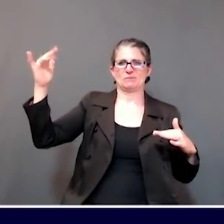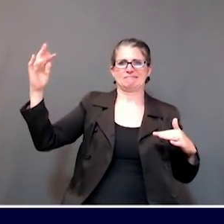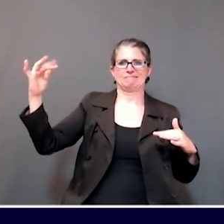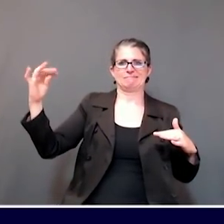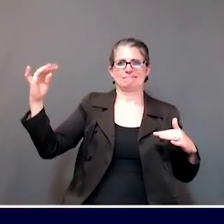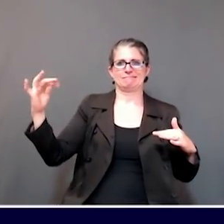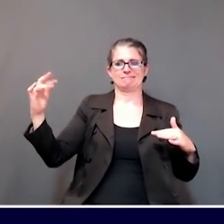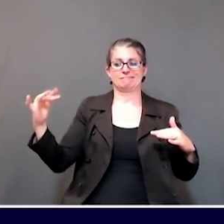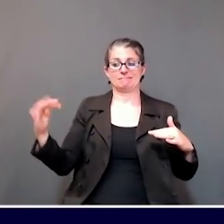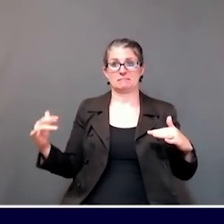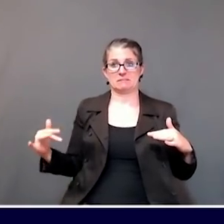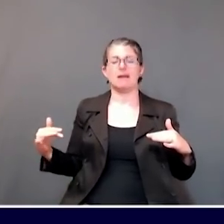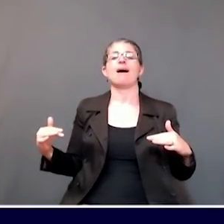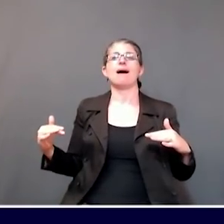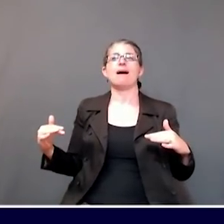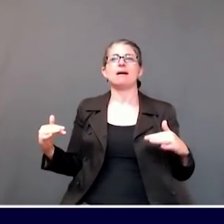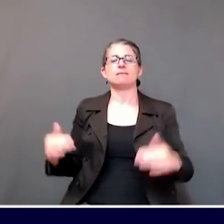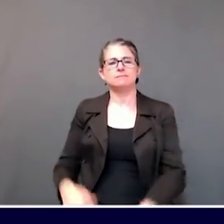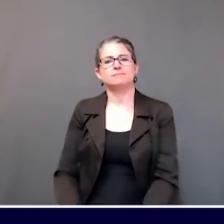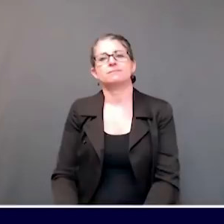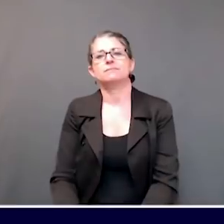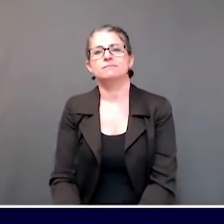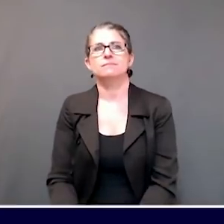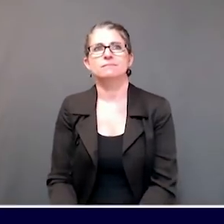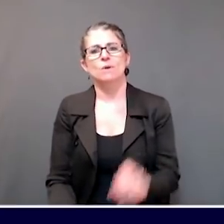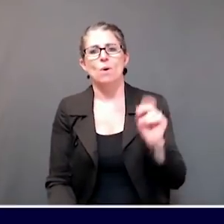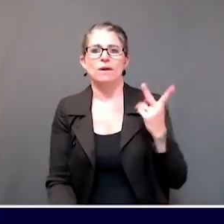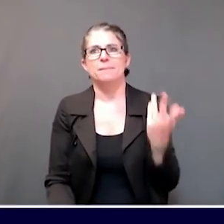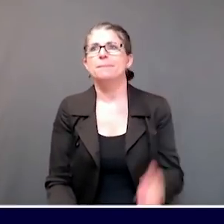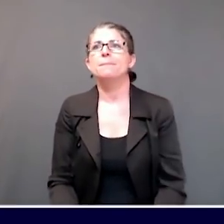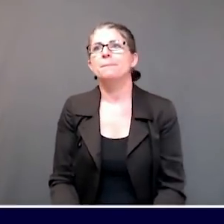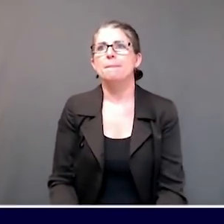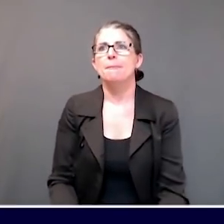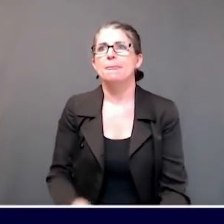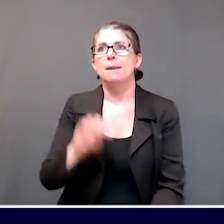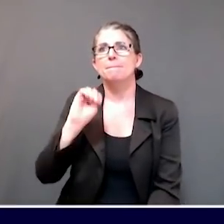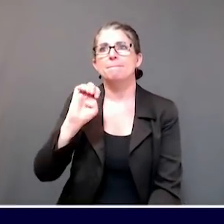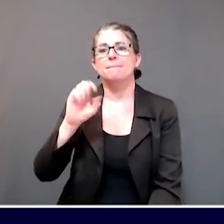I'm going to turn next to Megan at WMTW.